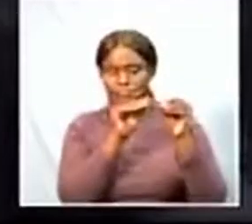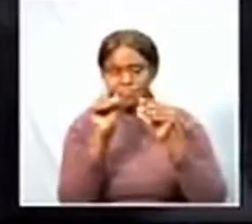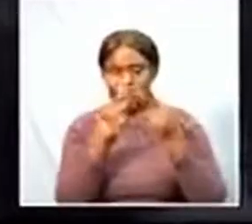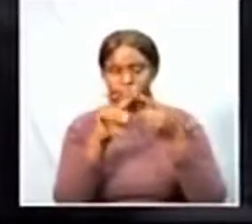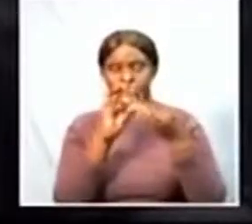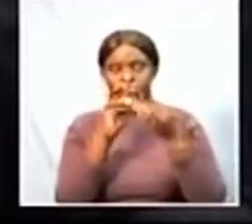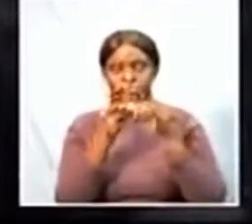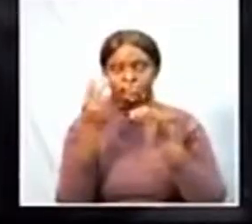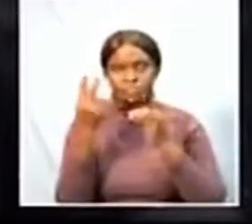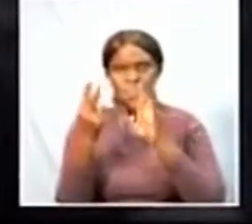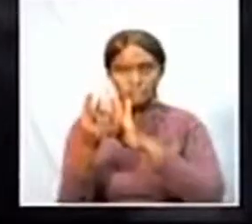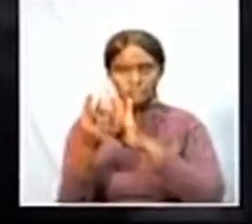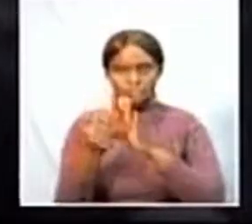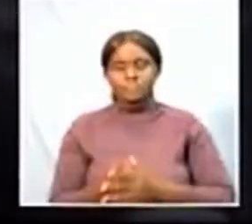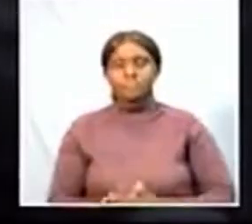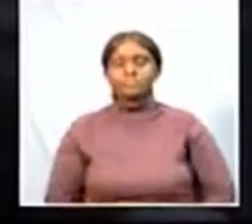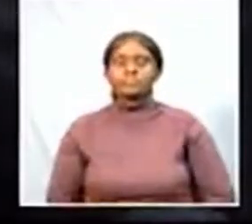2.